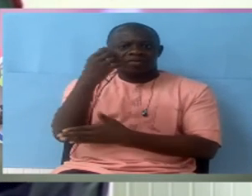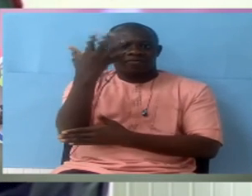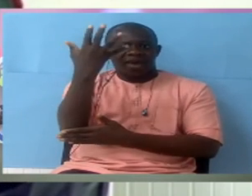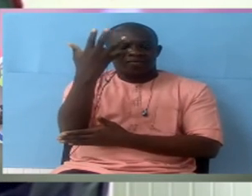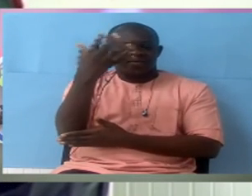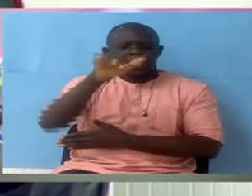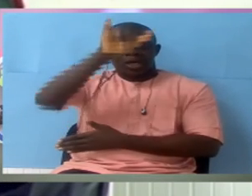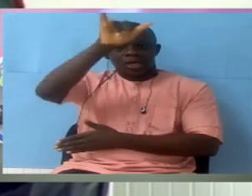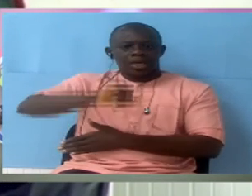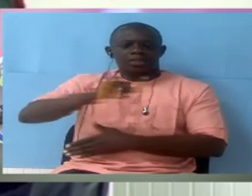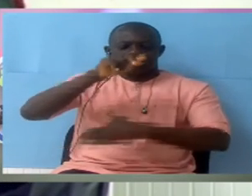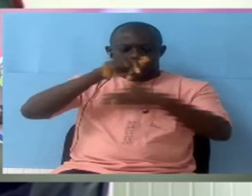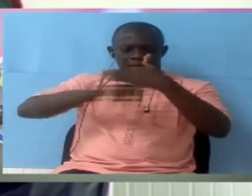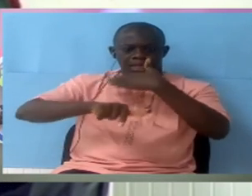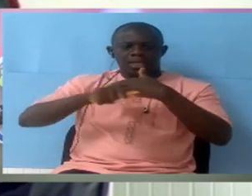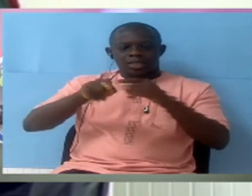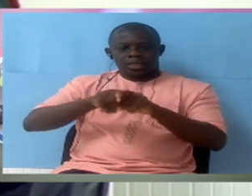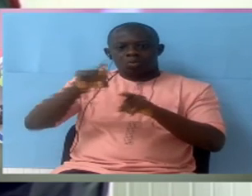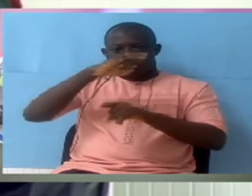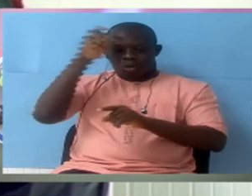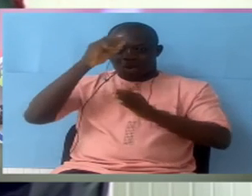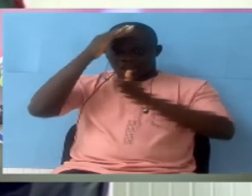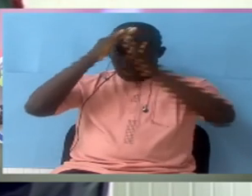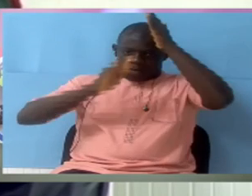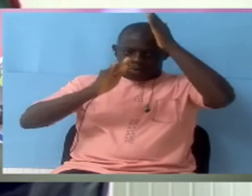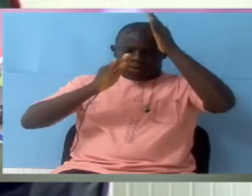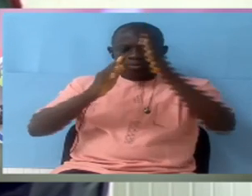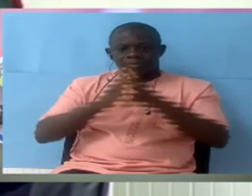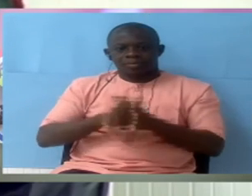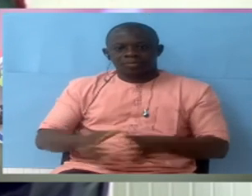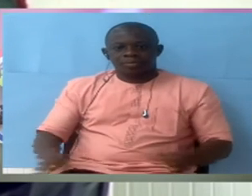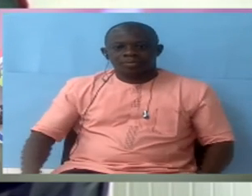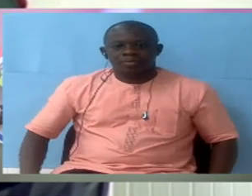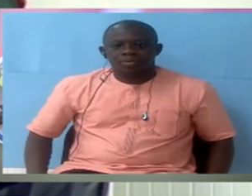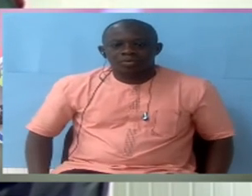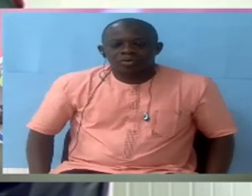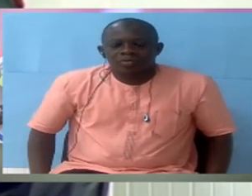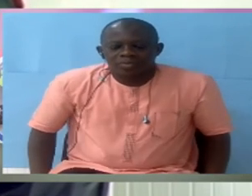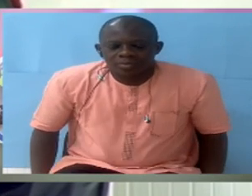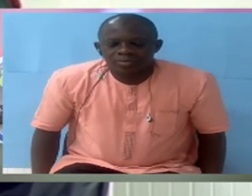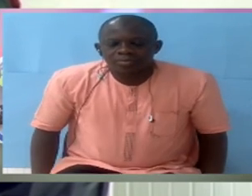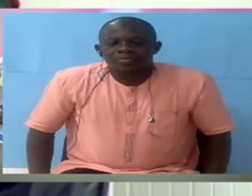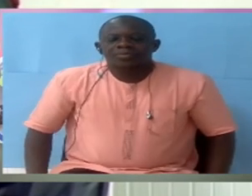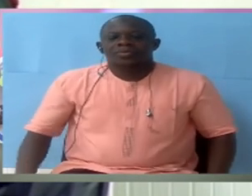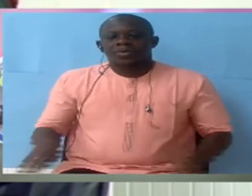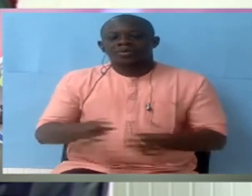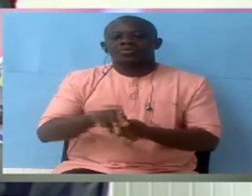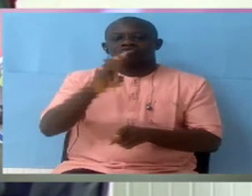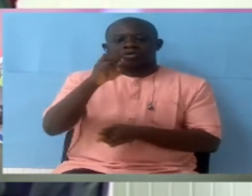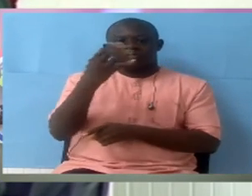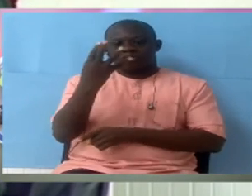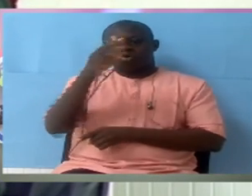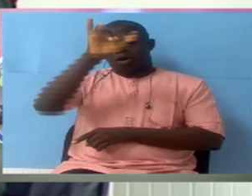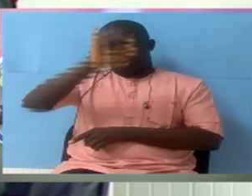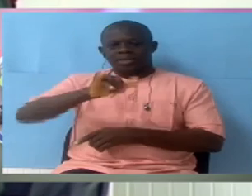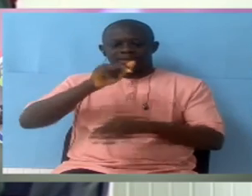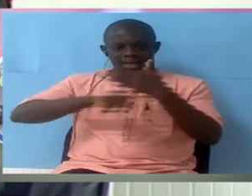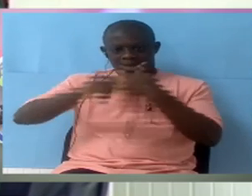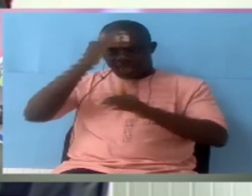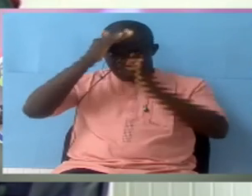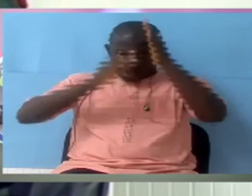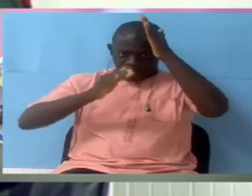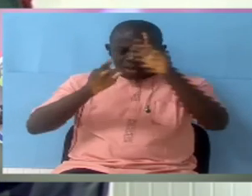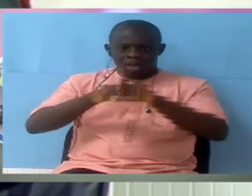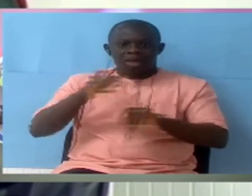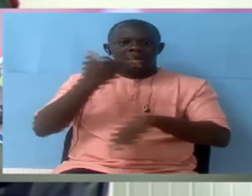yo fekkana liggey na ci soldat bi ñaar fukki at be ñaar fukki at ak ñetta. And I have never got any